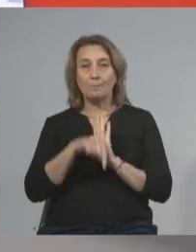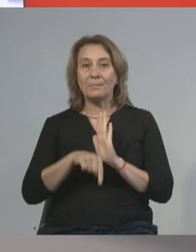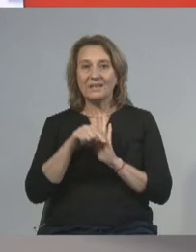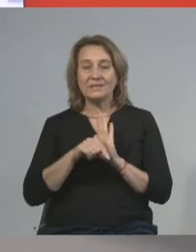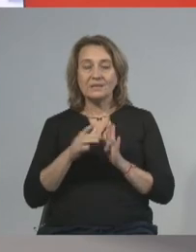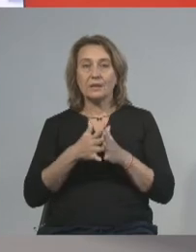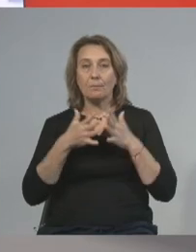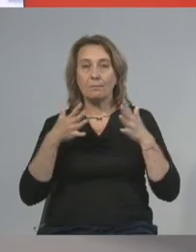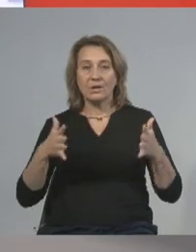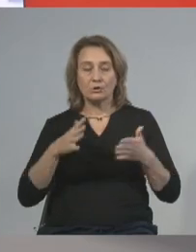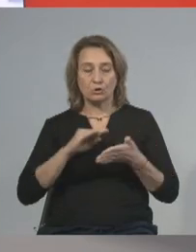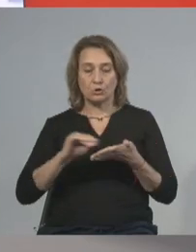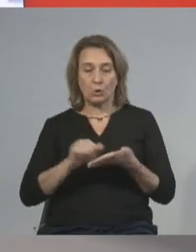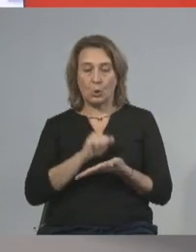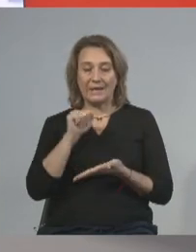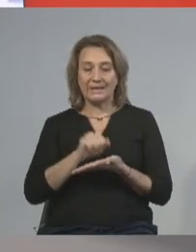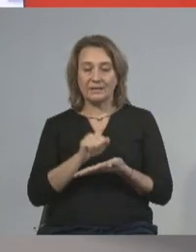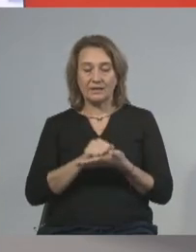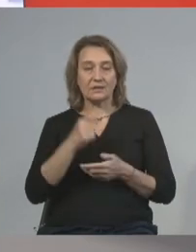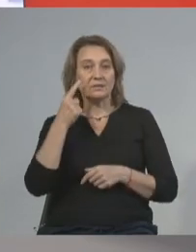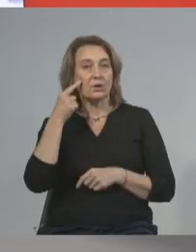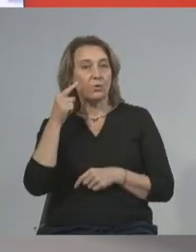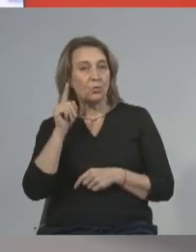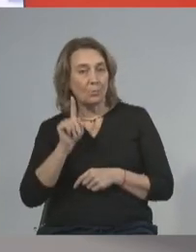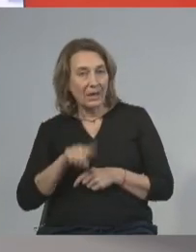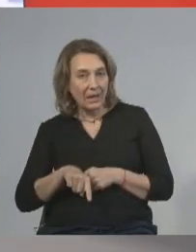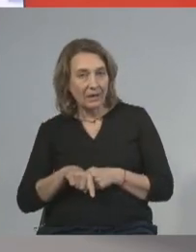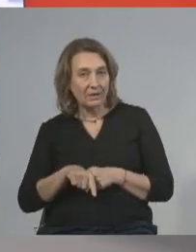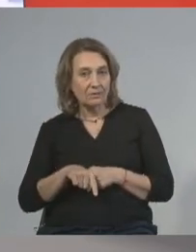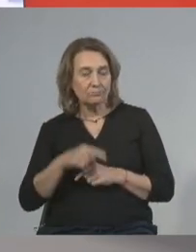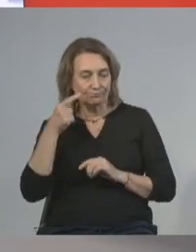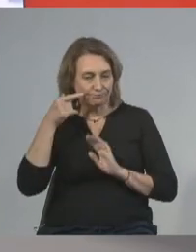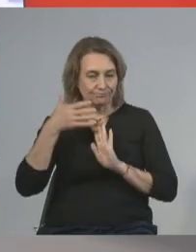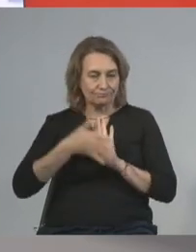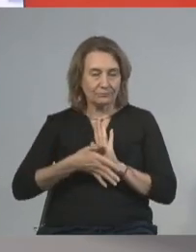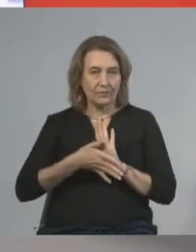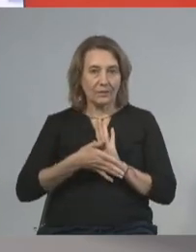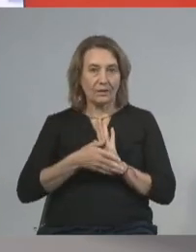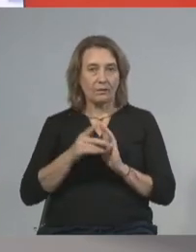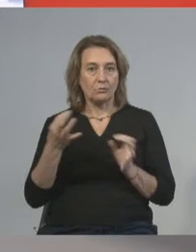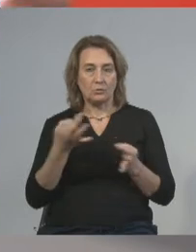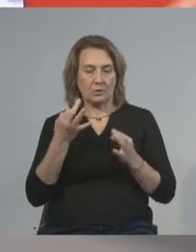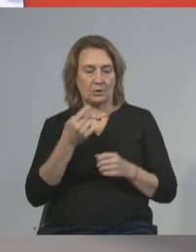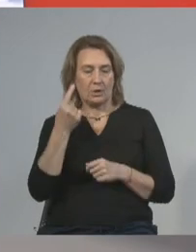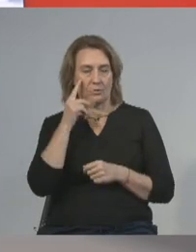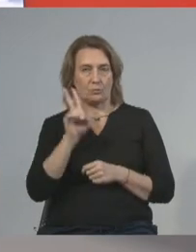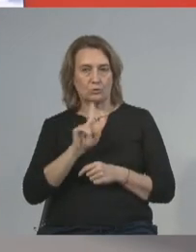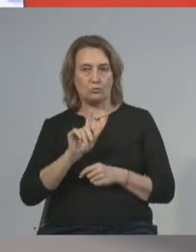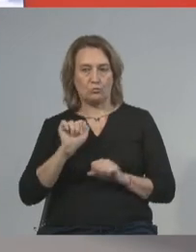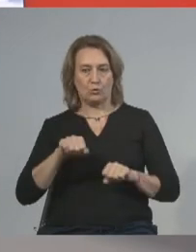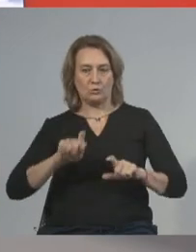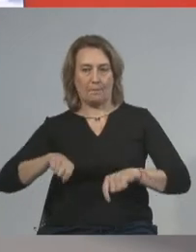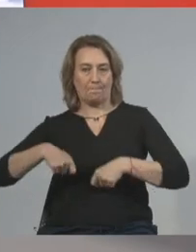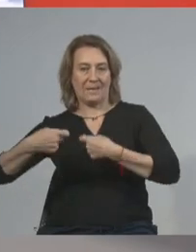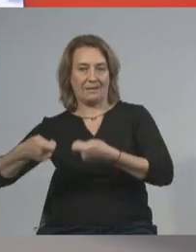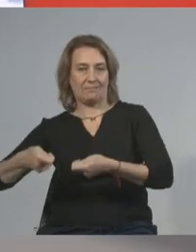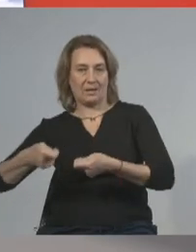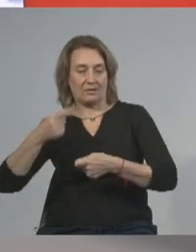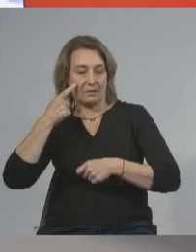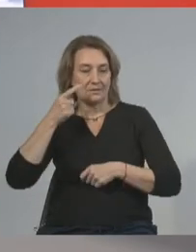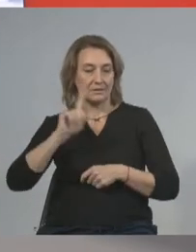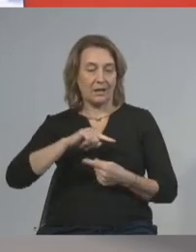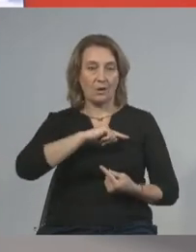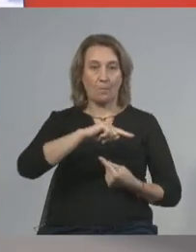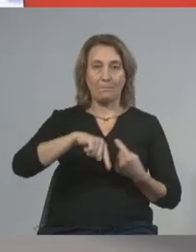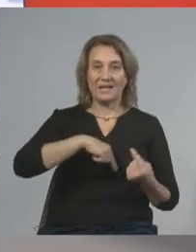so they entrust us with these responsibilities this is what a lot of